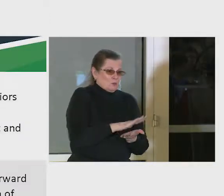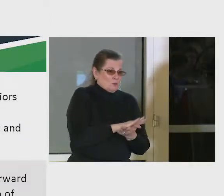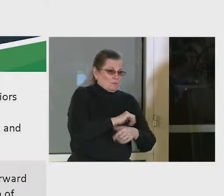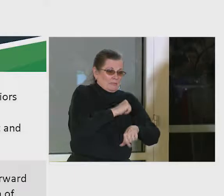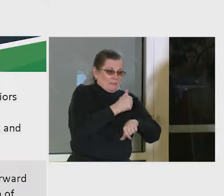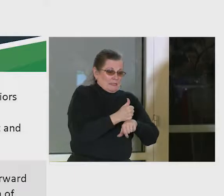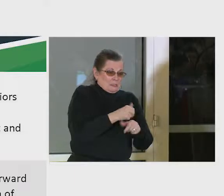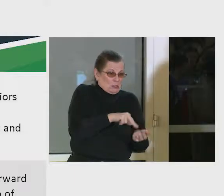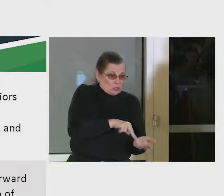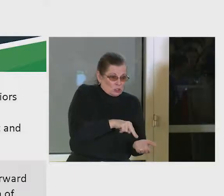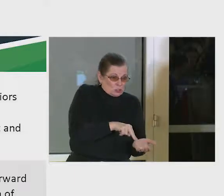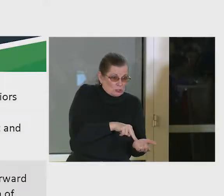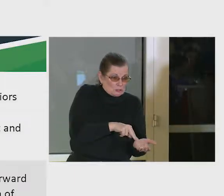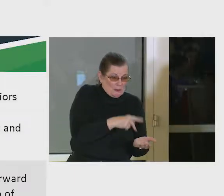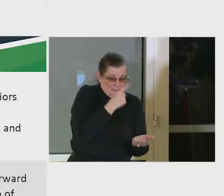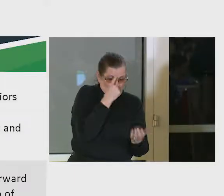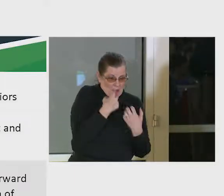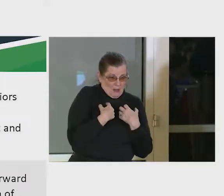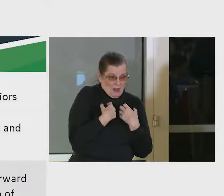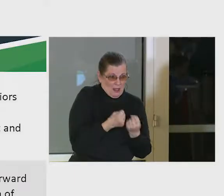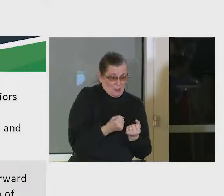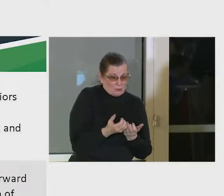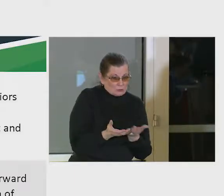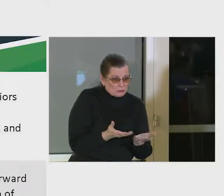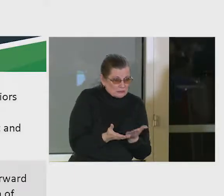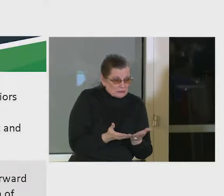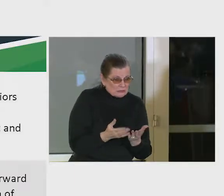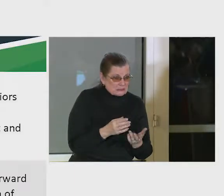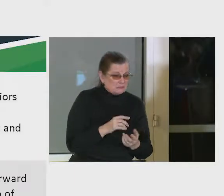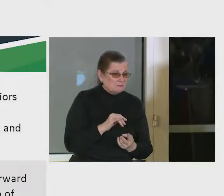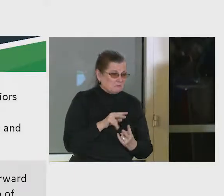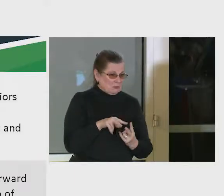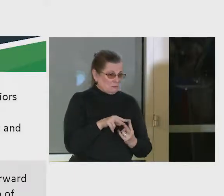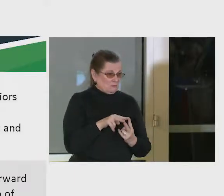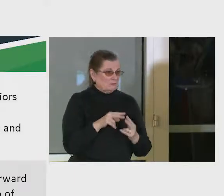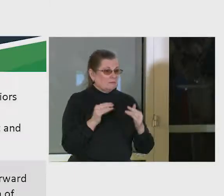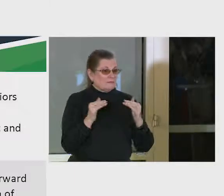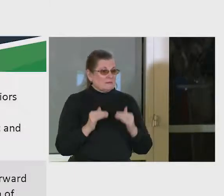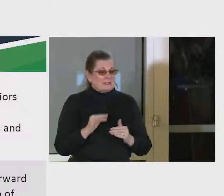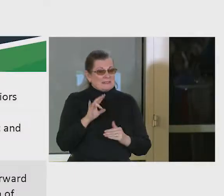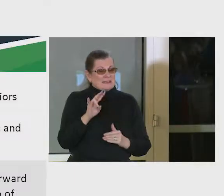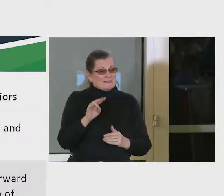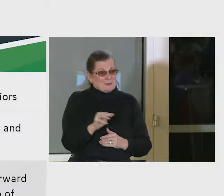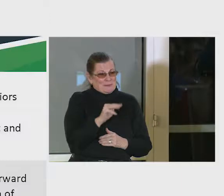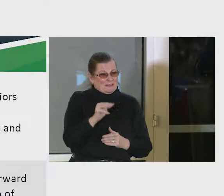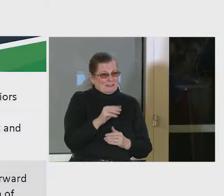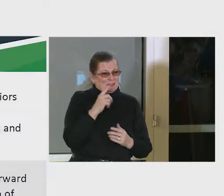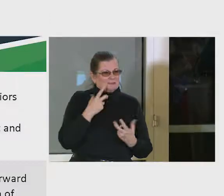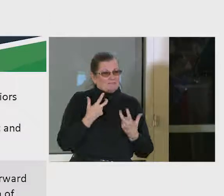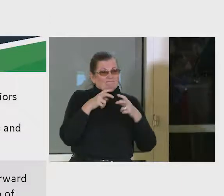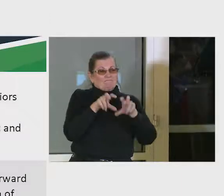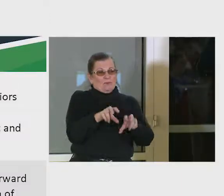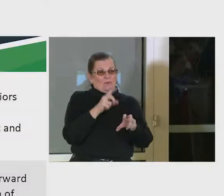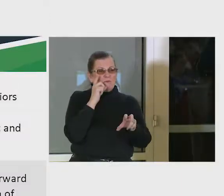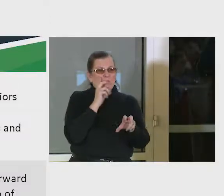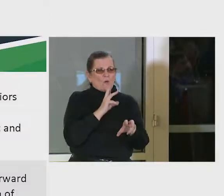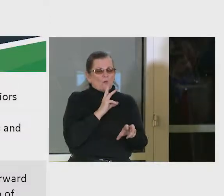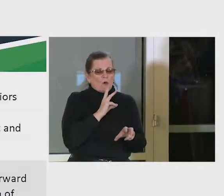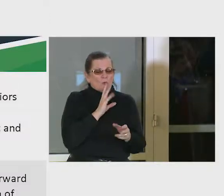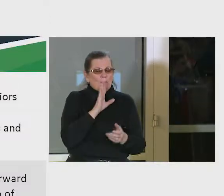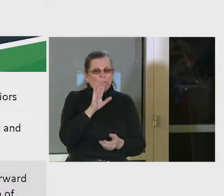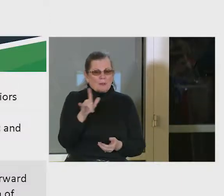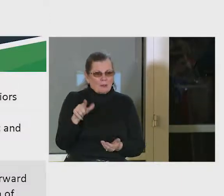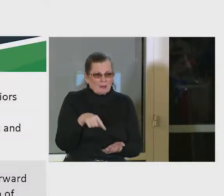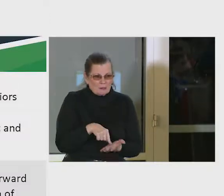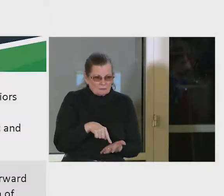heard Jenny talk about the $7 million that we've invested to help support, provide water bill relief to our residents and nonprofits. And then